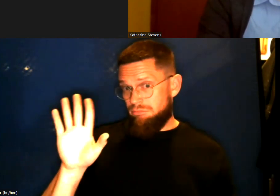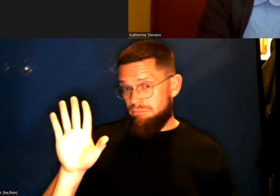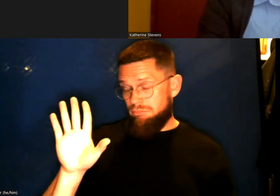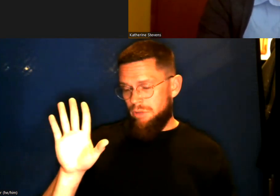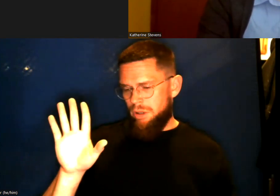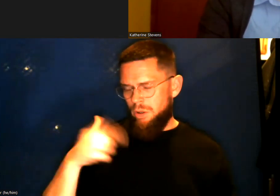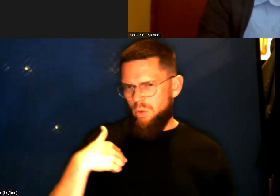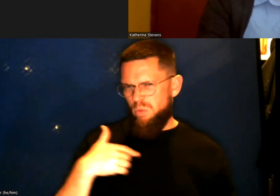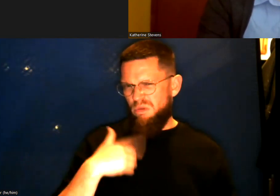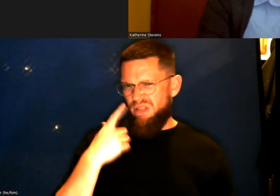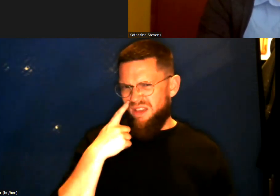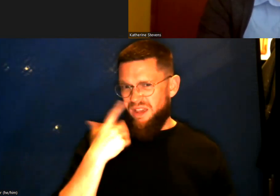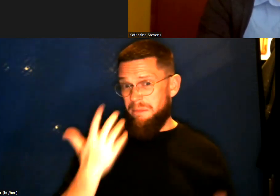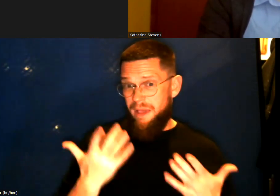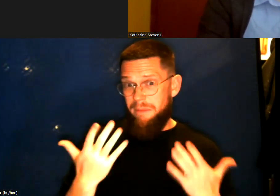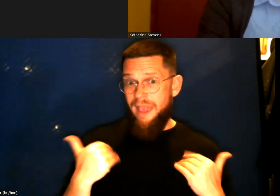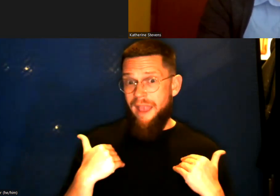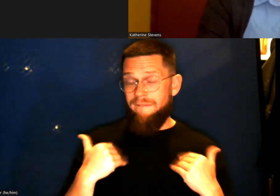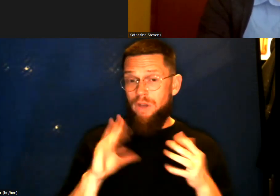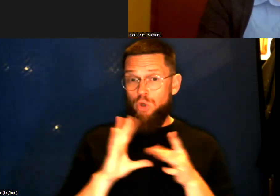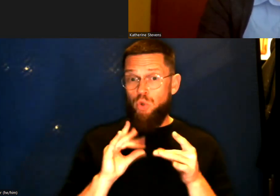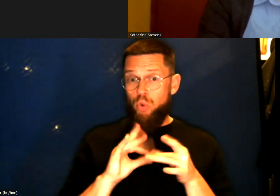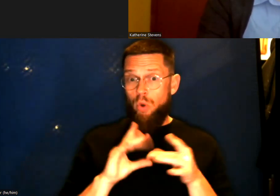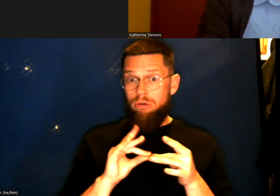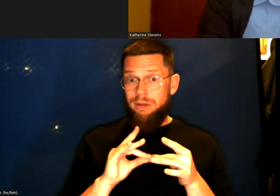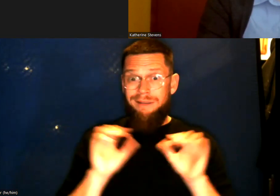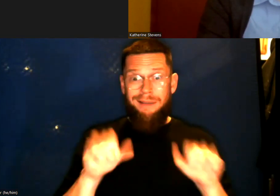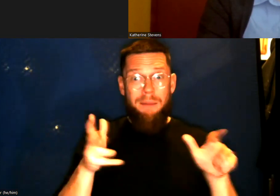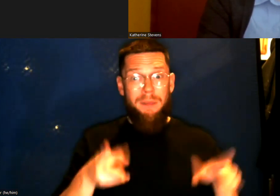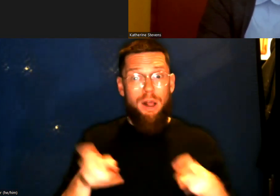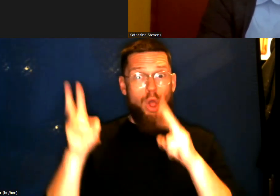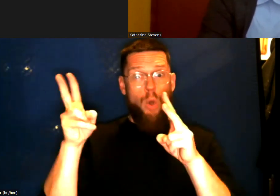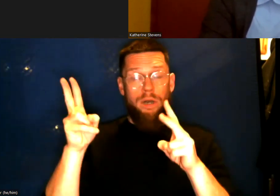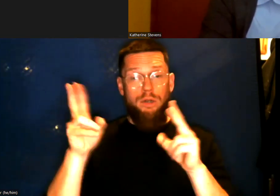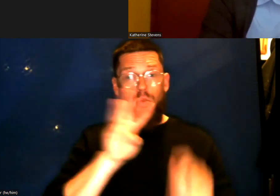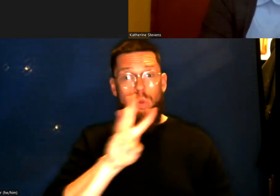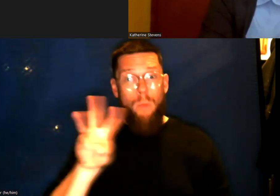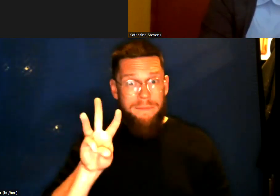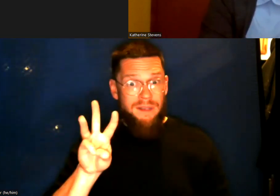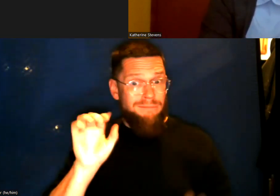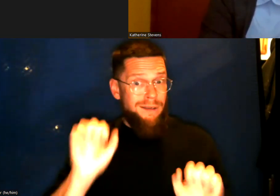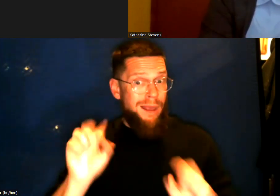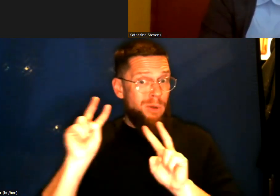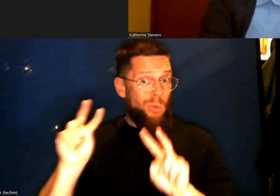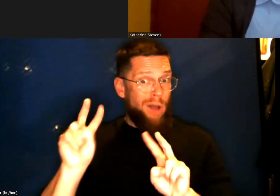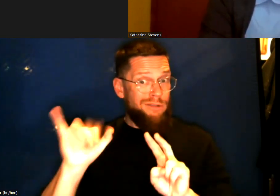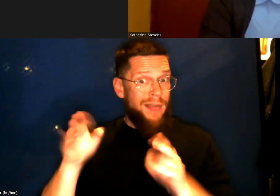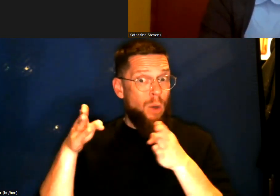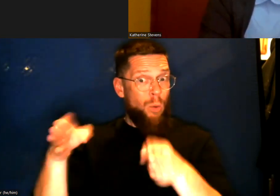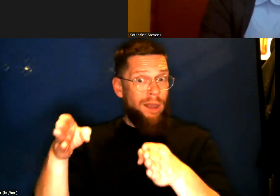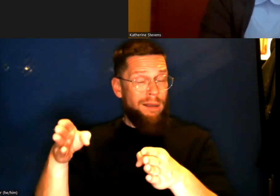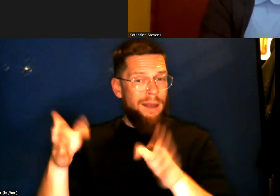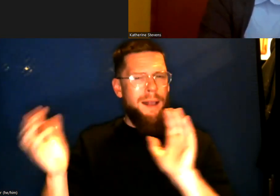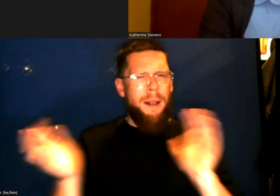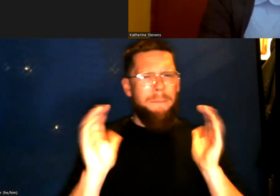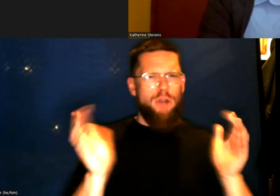having stories that can be loaded onto our website and be exhibit that way, as opposed to like a performance, you